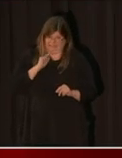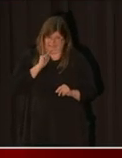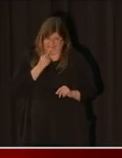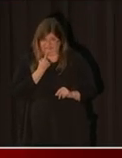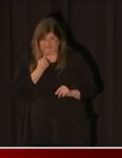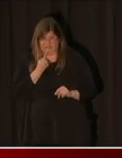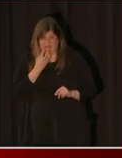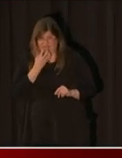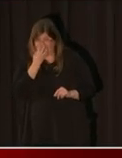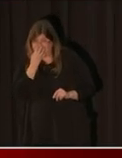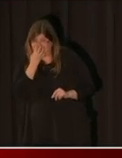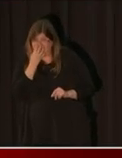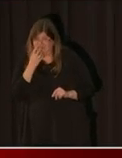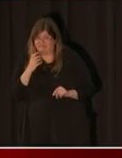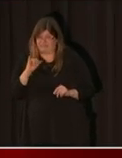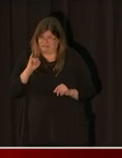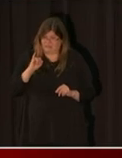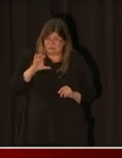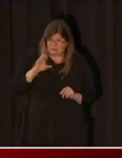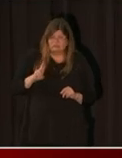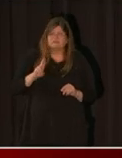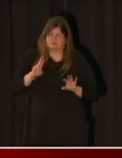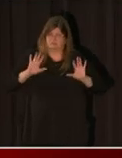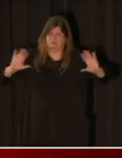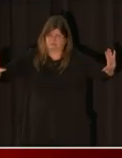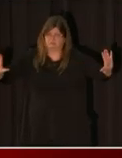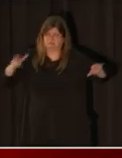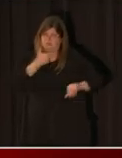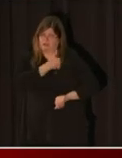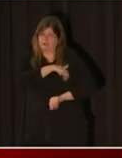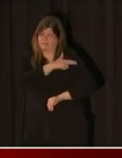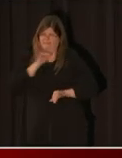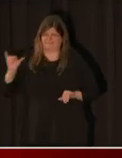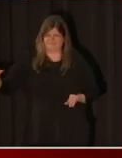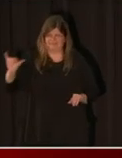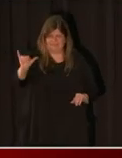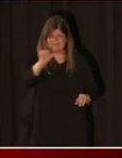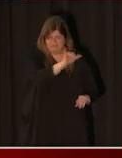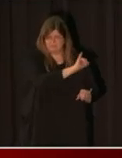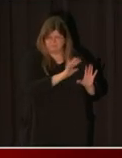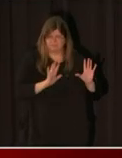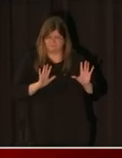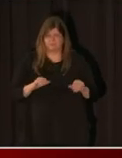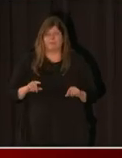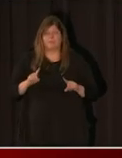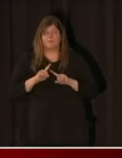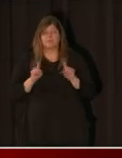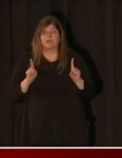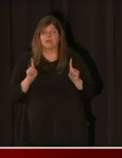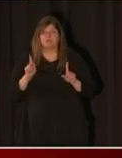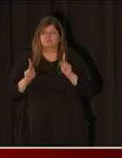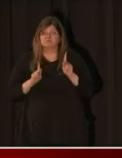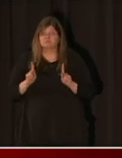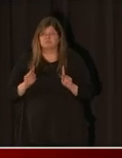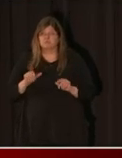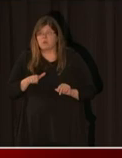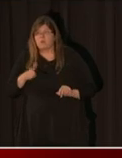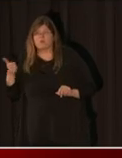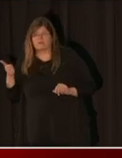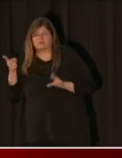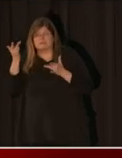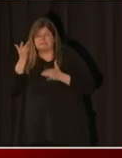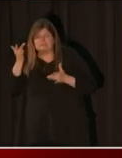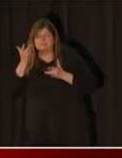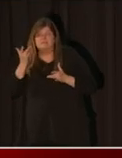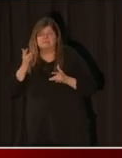still be at area hospitals, and those folks presenting for other issues, as continue to happen